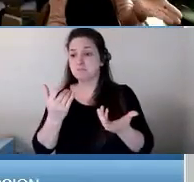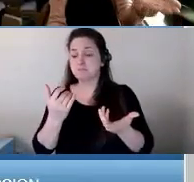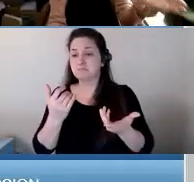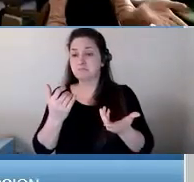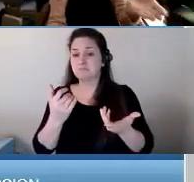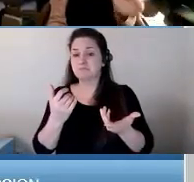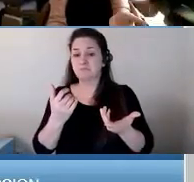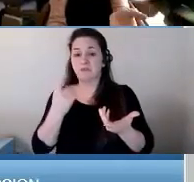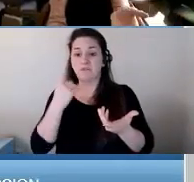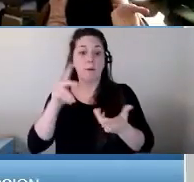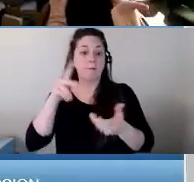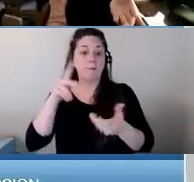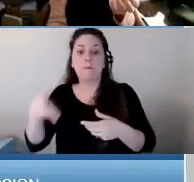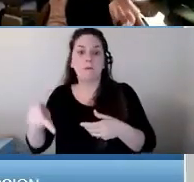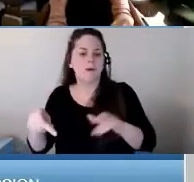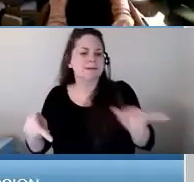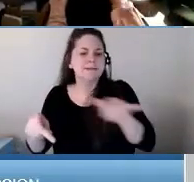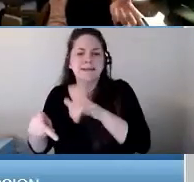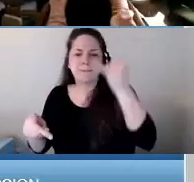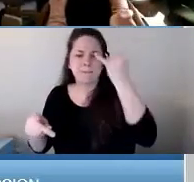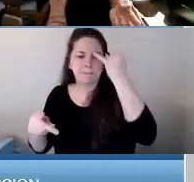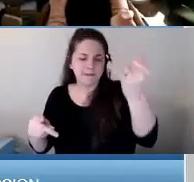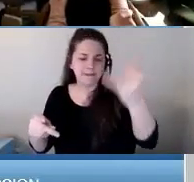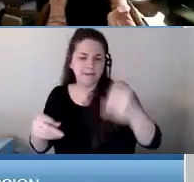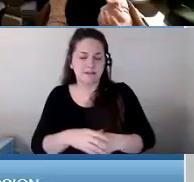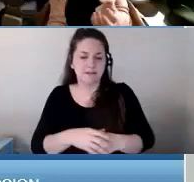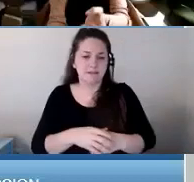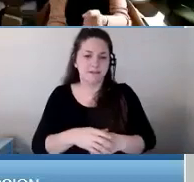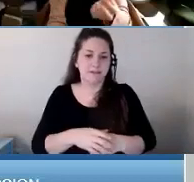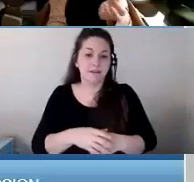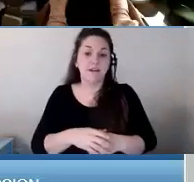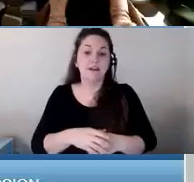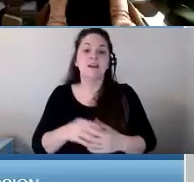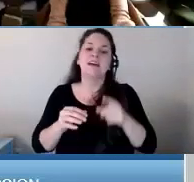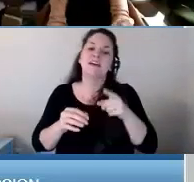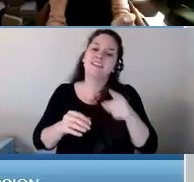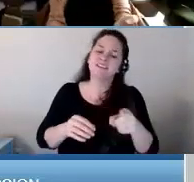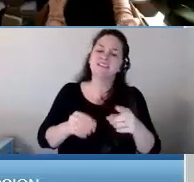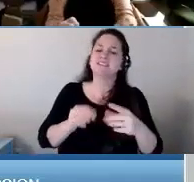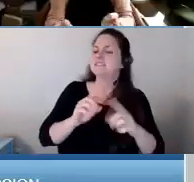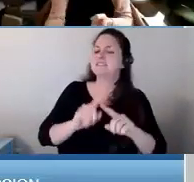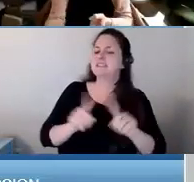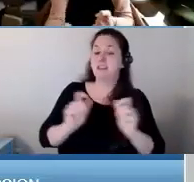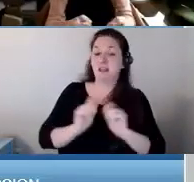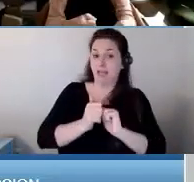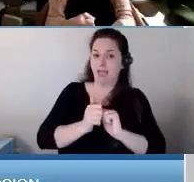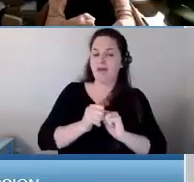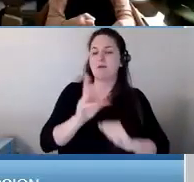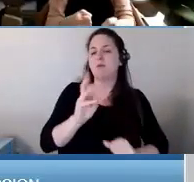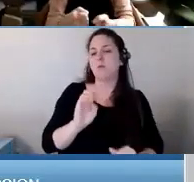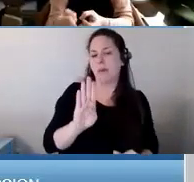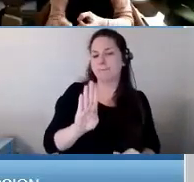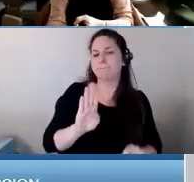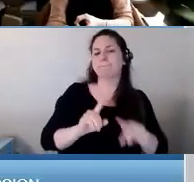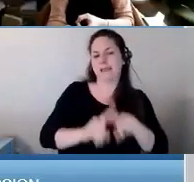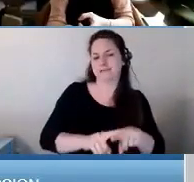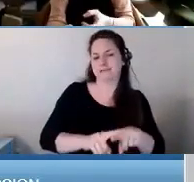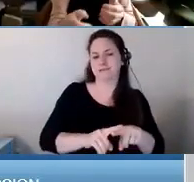a PowerPoint, except because this is web-based, you have much more